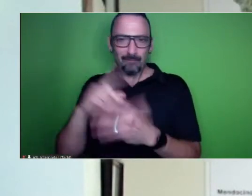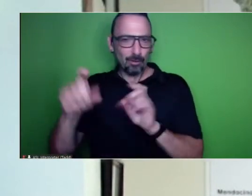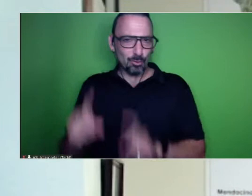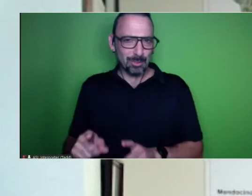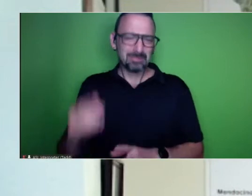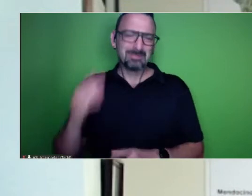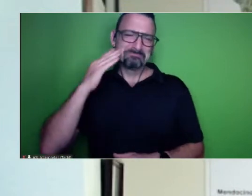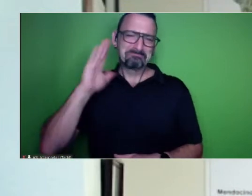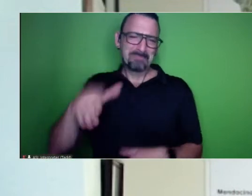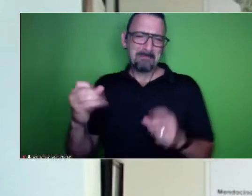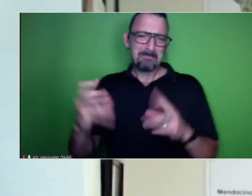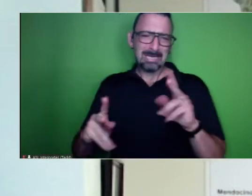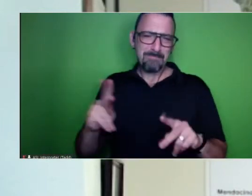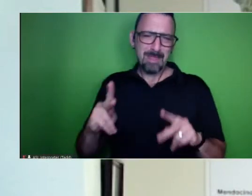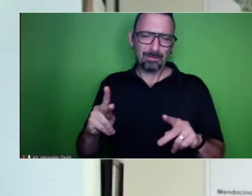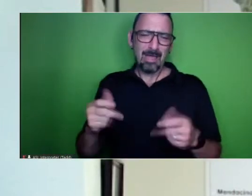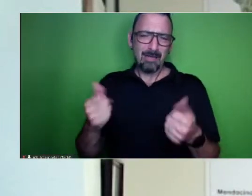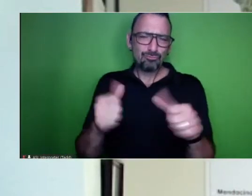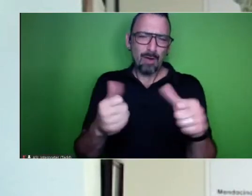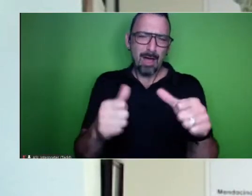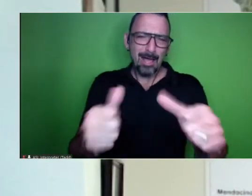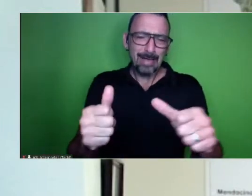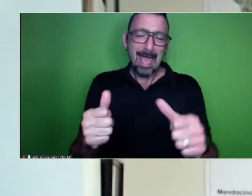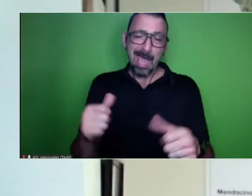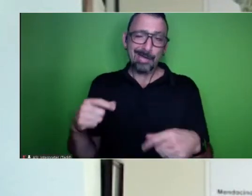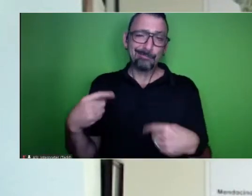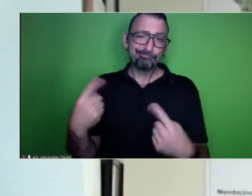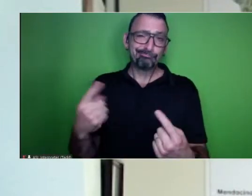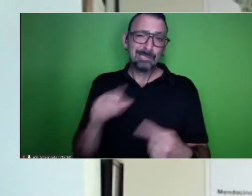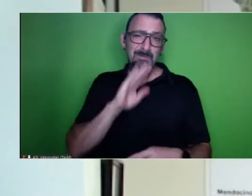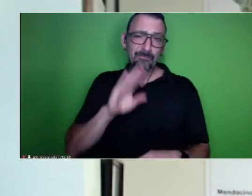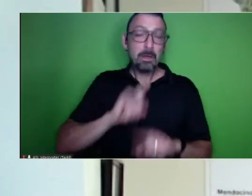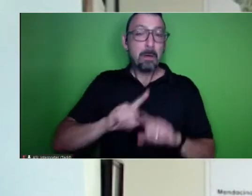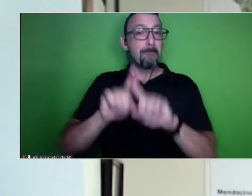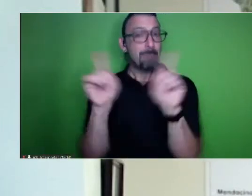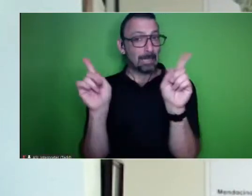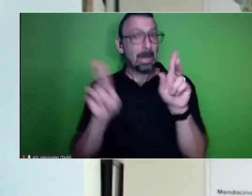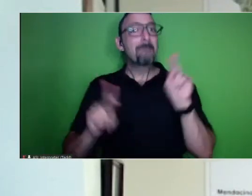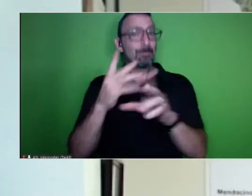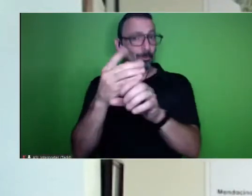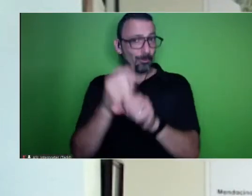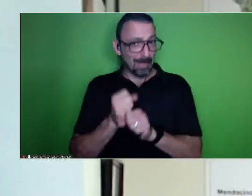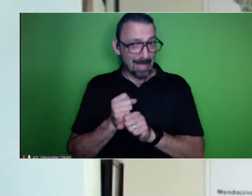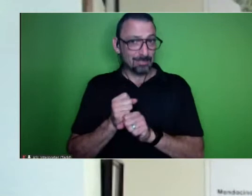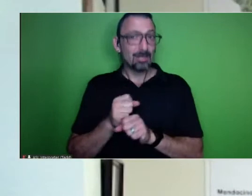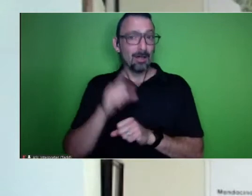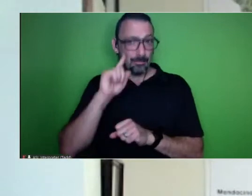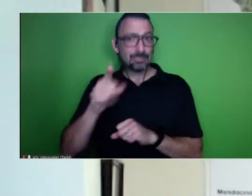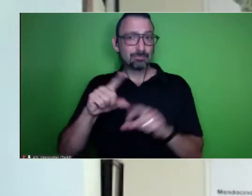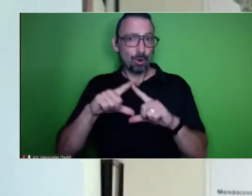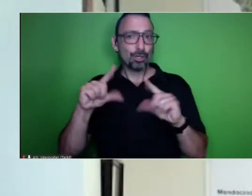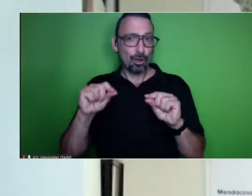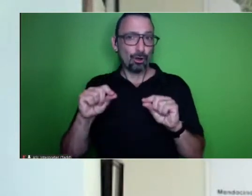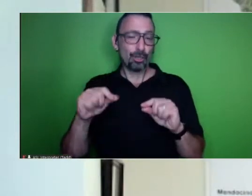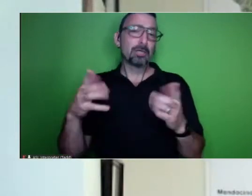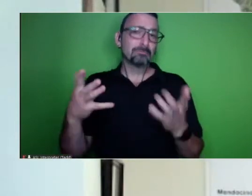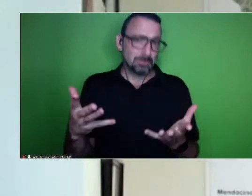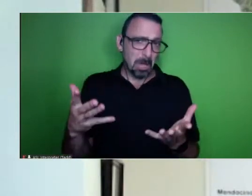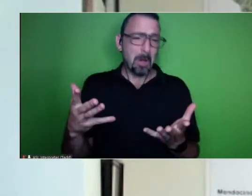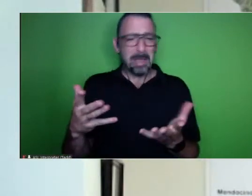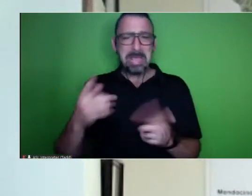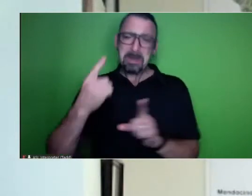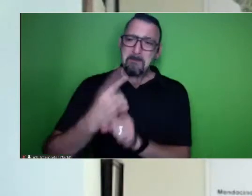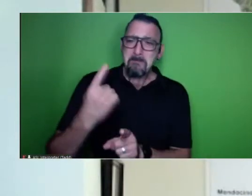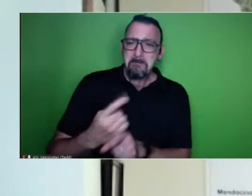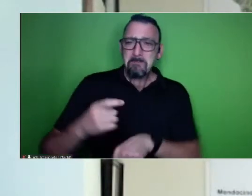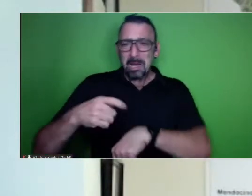people have tried it. It's been a little frustrating to begin with, but they do get their smart card in a reasonable amount of time.